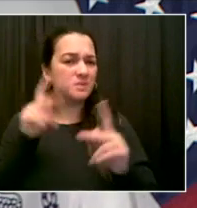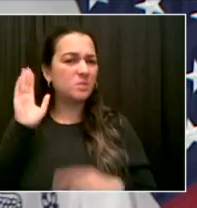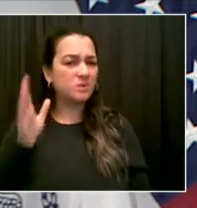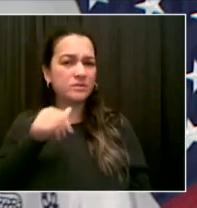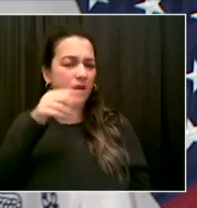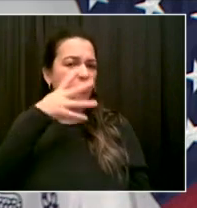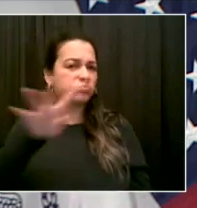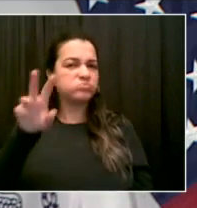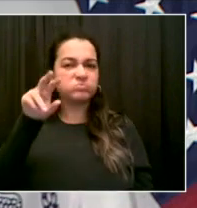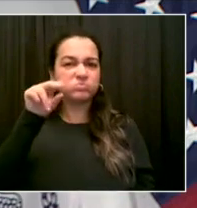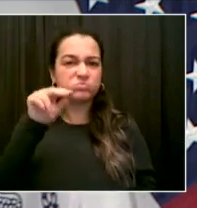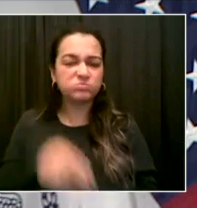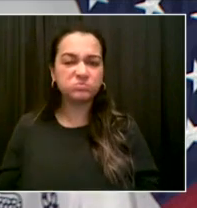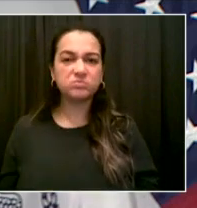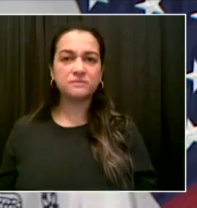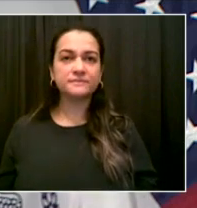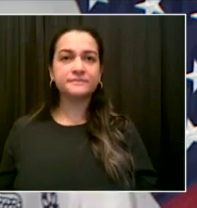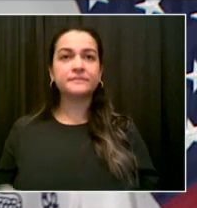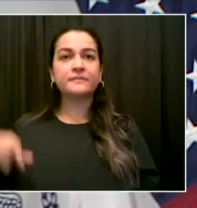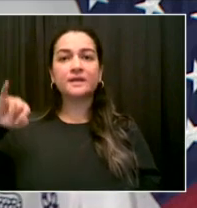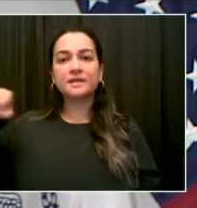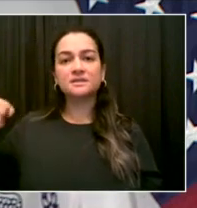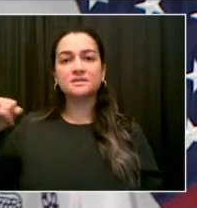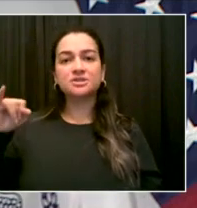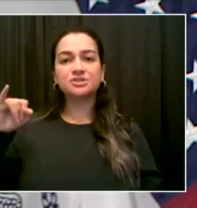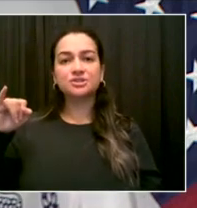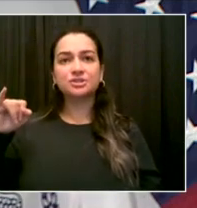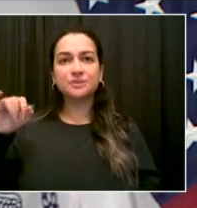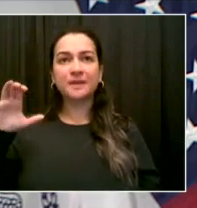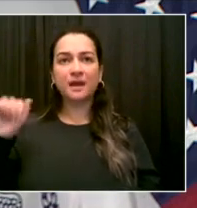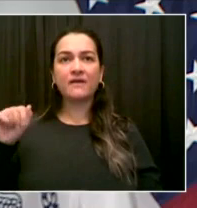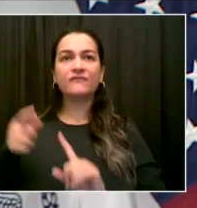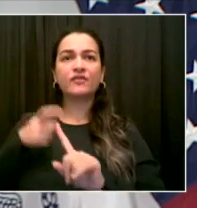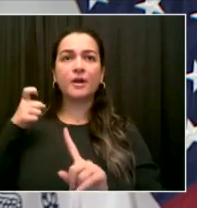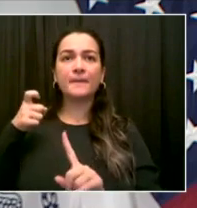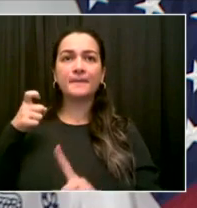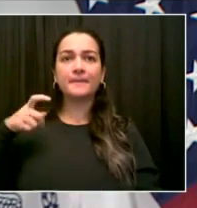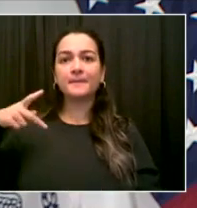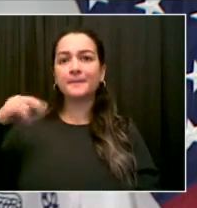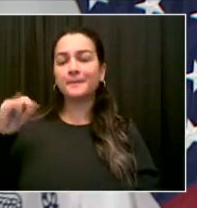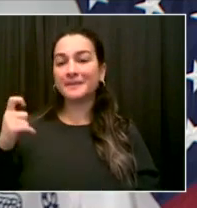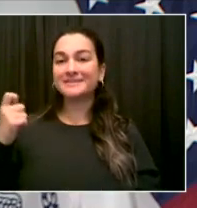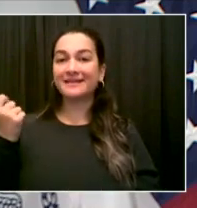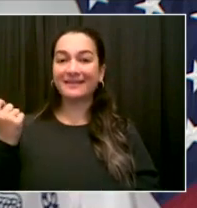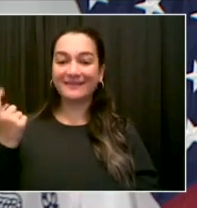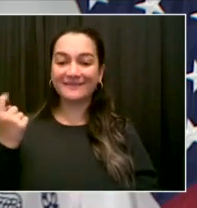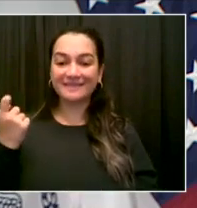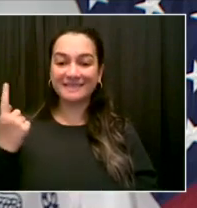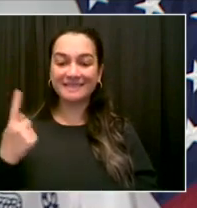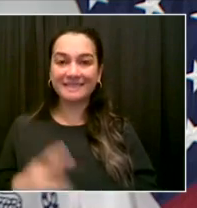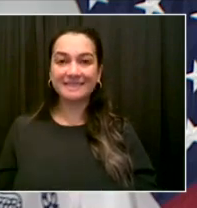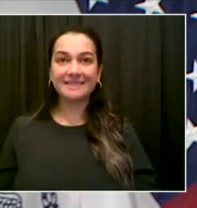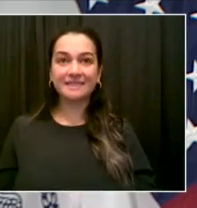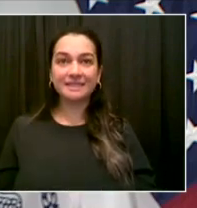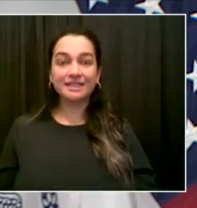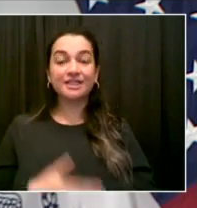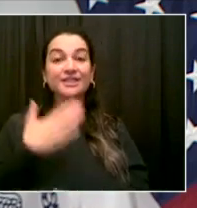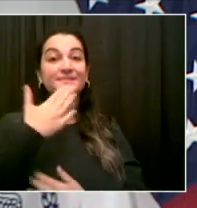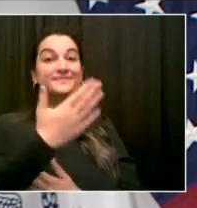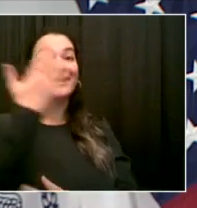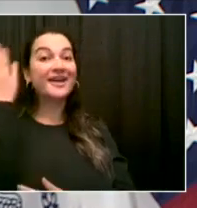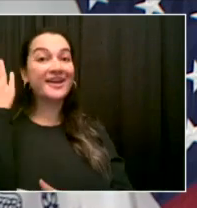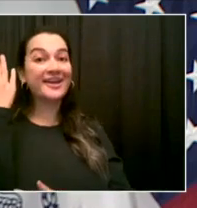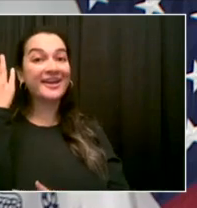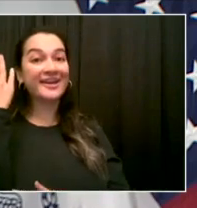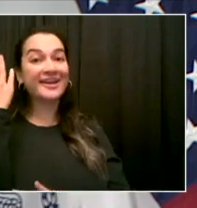And good morning, Mr. Mayor and everyone on the call. Hey, James, how you doing today? I always appreciate you asking, and